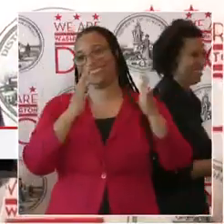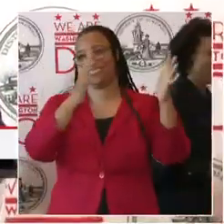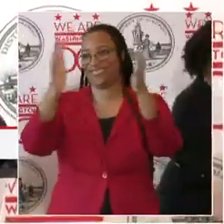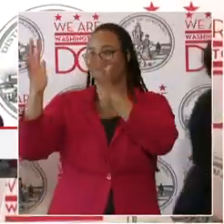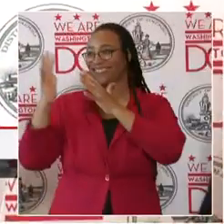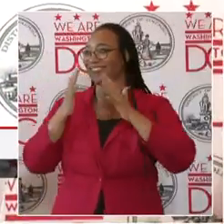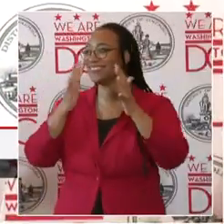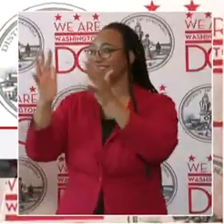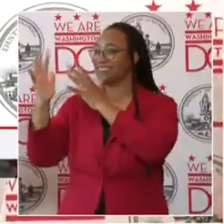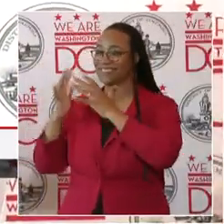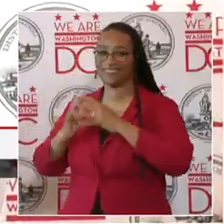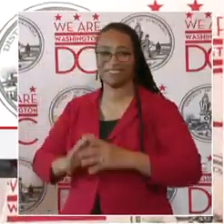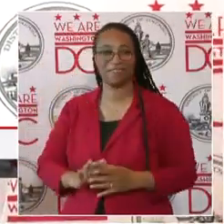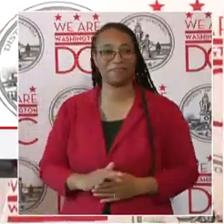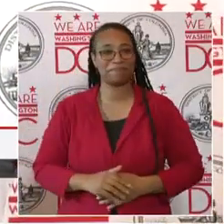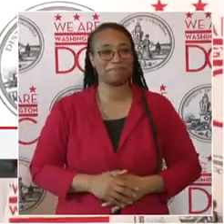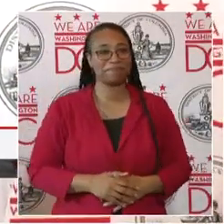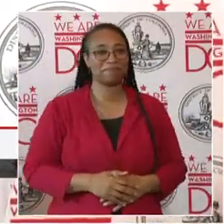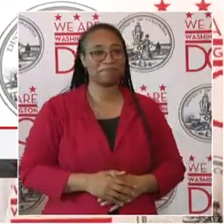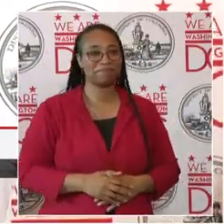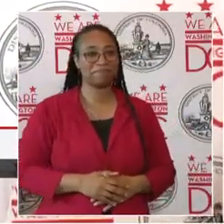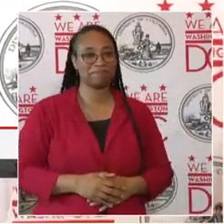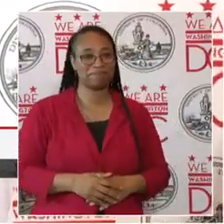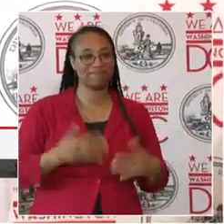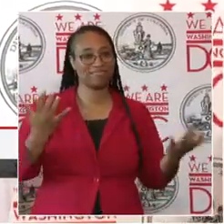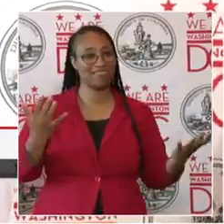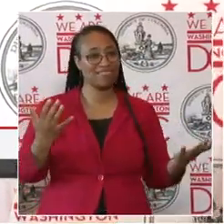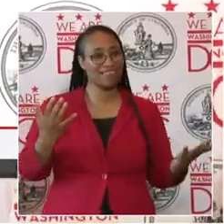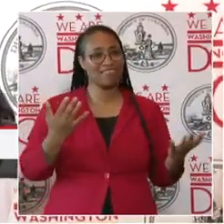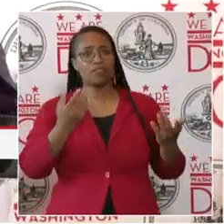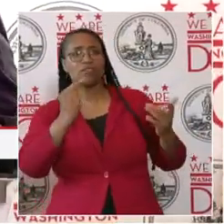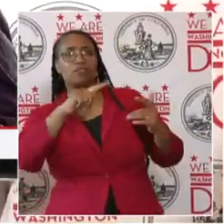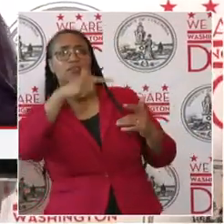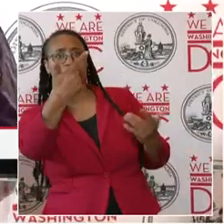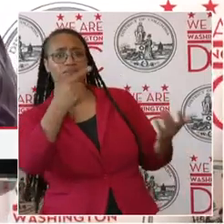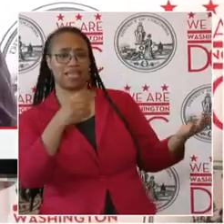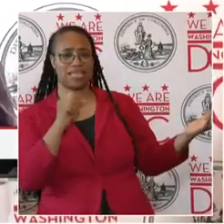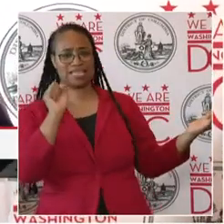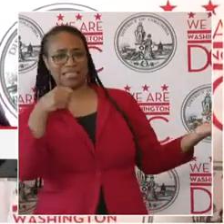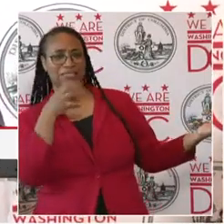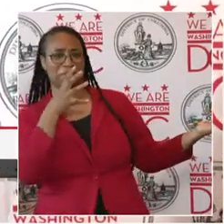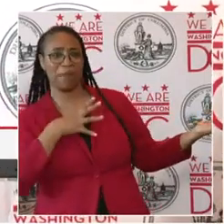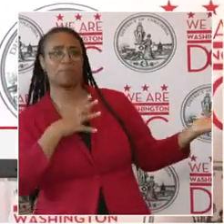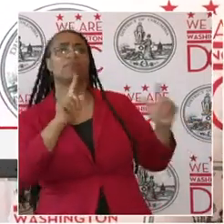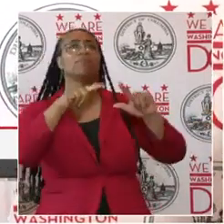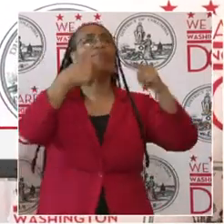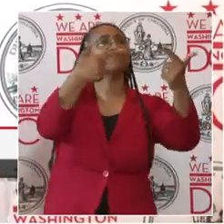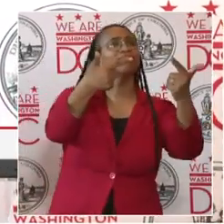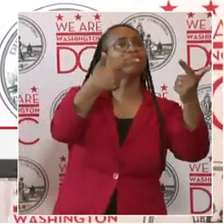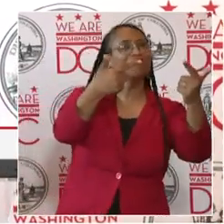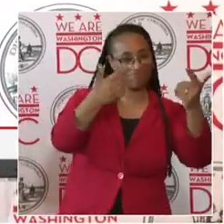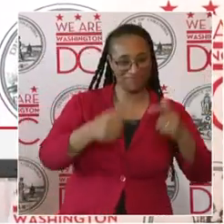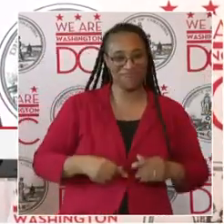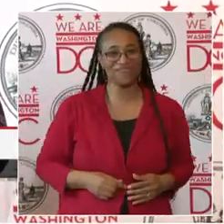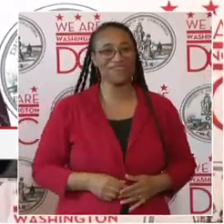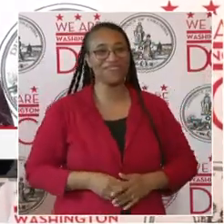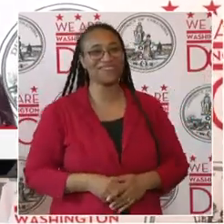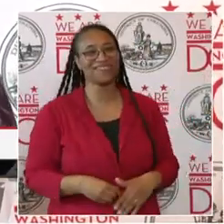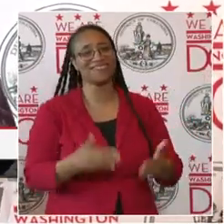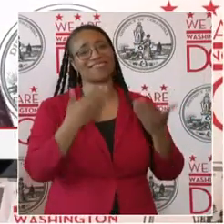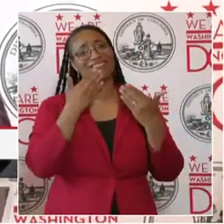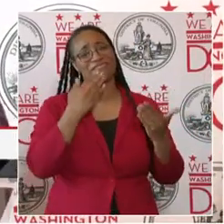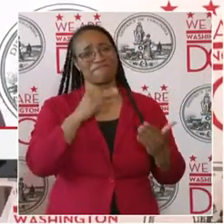What's our response? We have 2 words. It is, yes, ma'am. All right, so we are moving forward. Thank you, Mayor Bowser, for